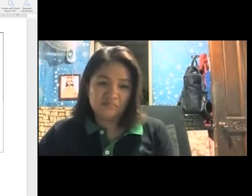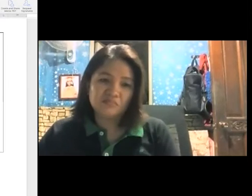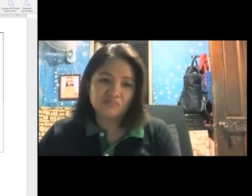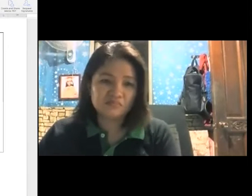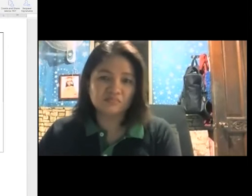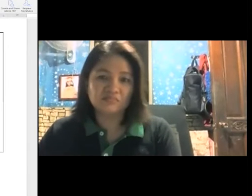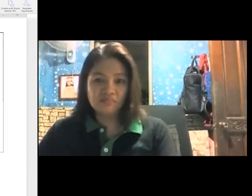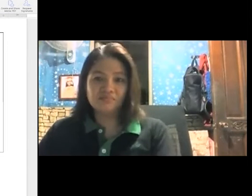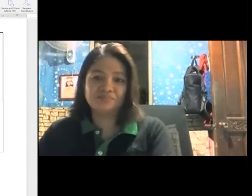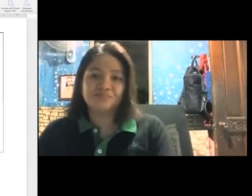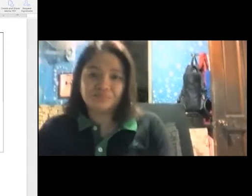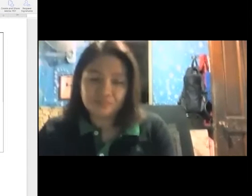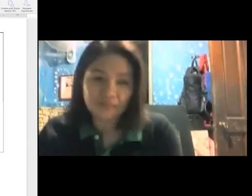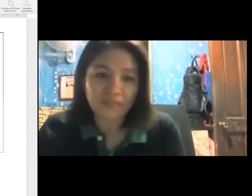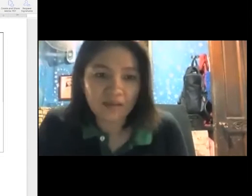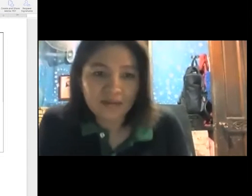Okay. Okay.